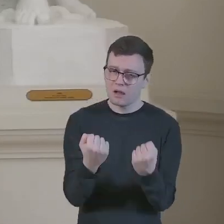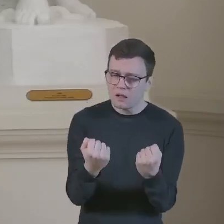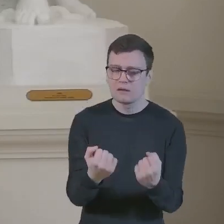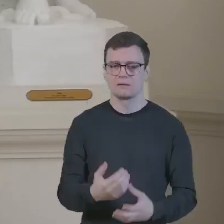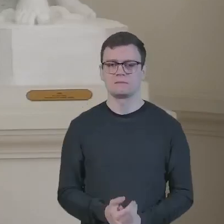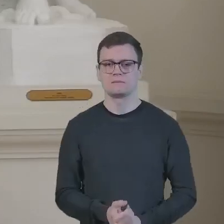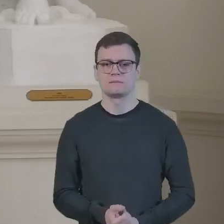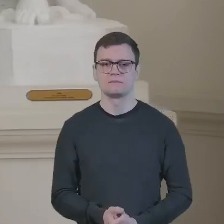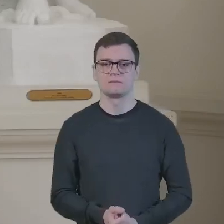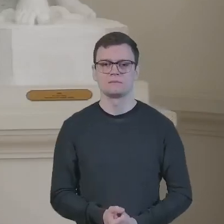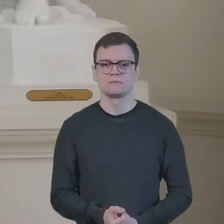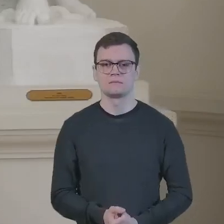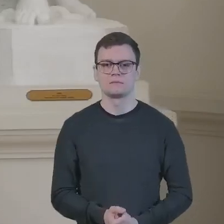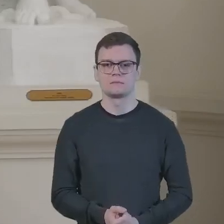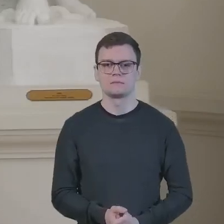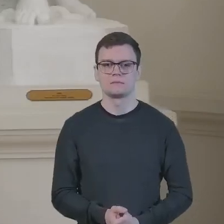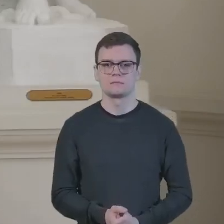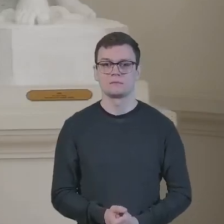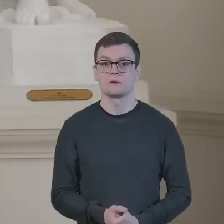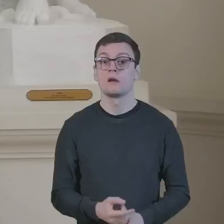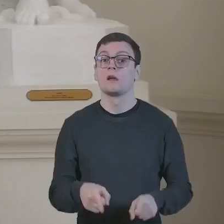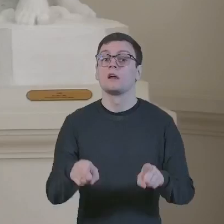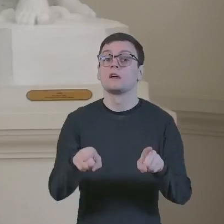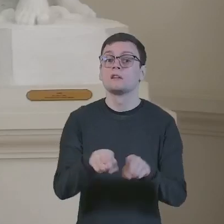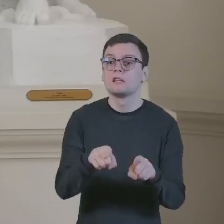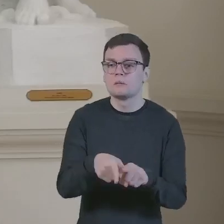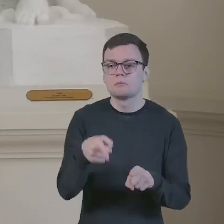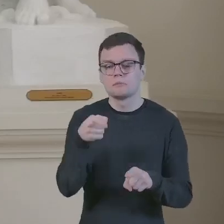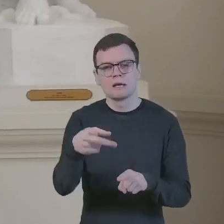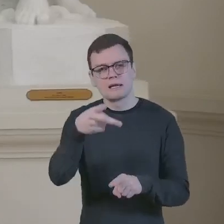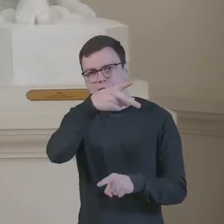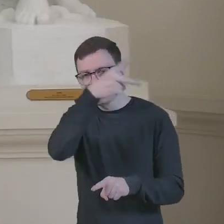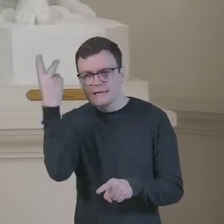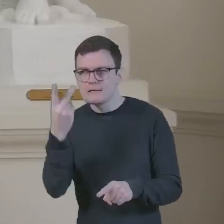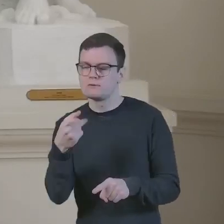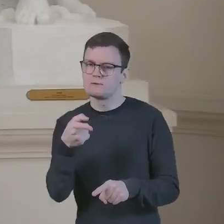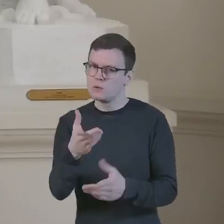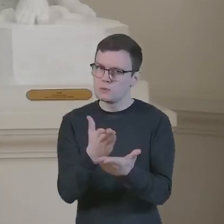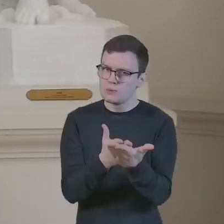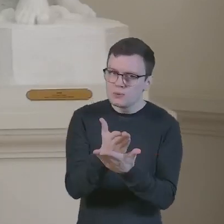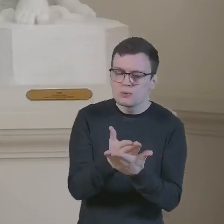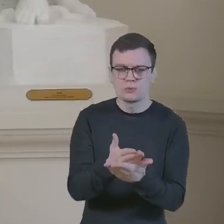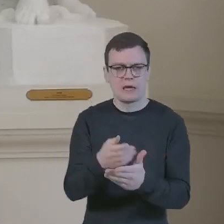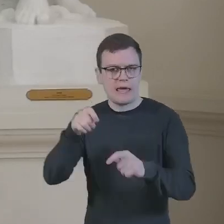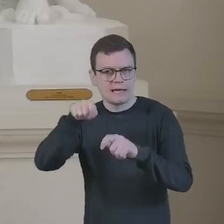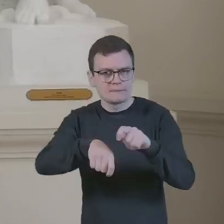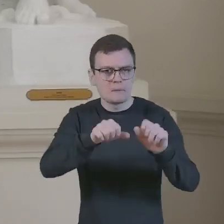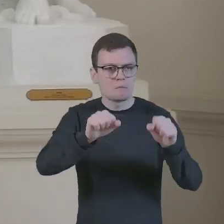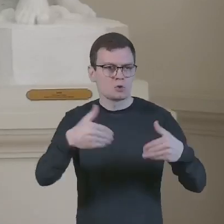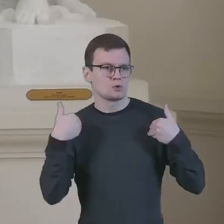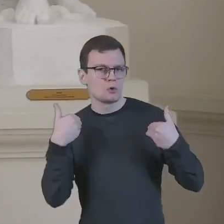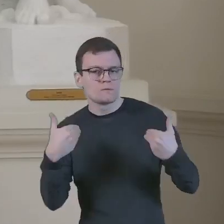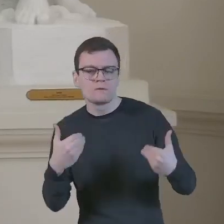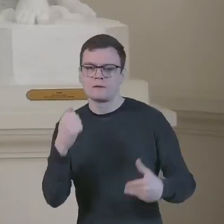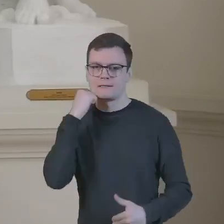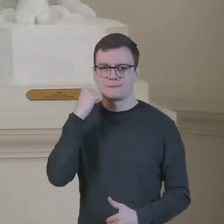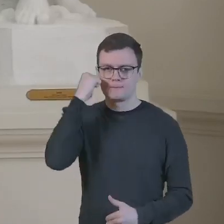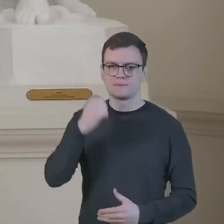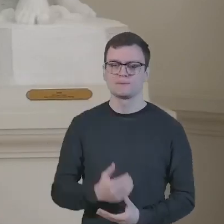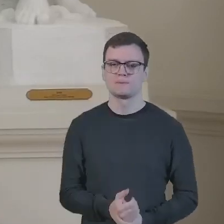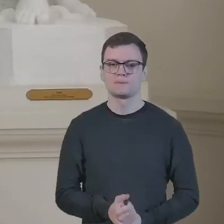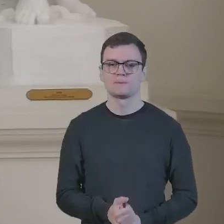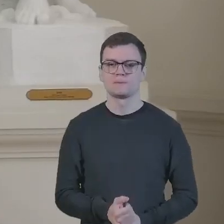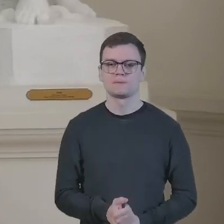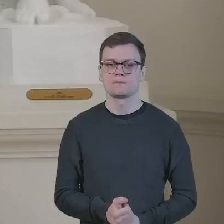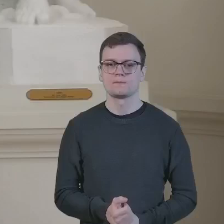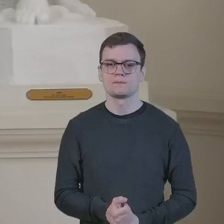and also to offering Lithuania's expertise in this crucial journey. The support you have shown us today and